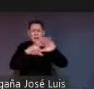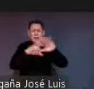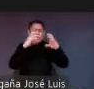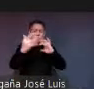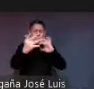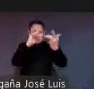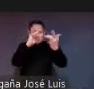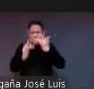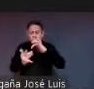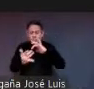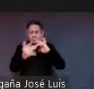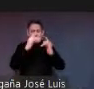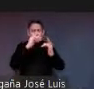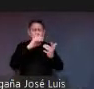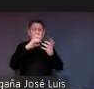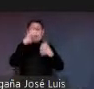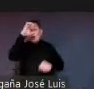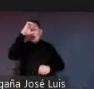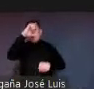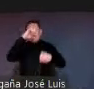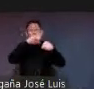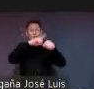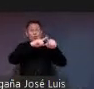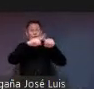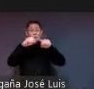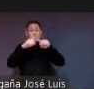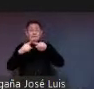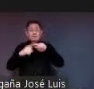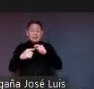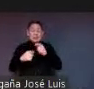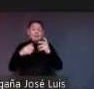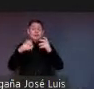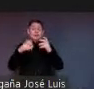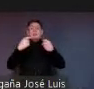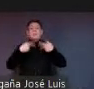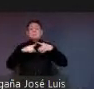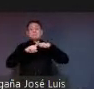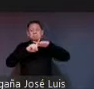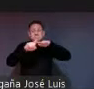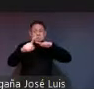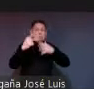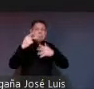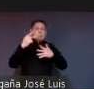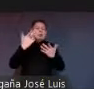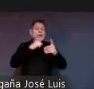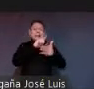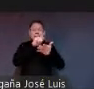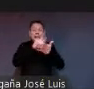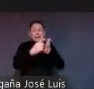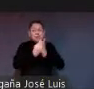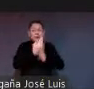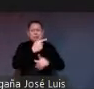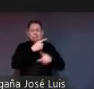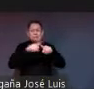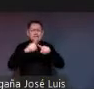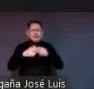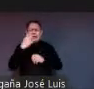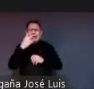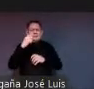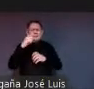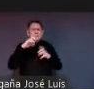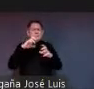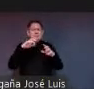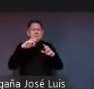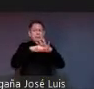There's globalization, internationalization, and regionalization. There are social, cultural, and demographic trends and change